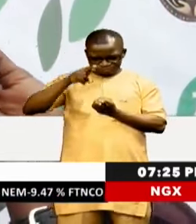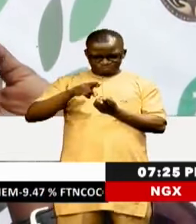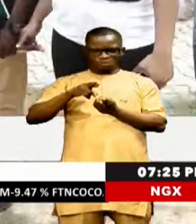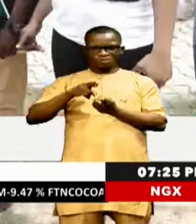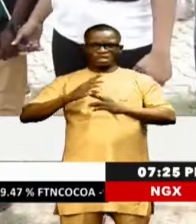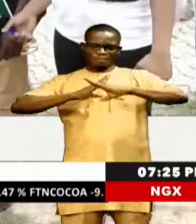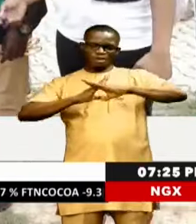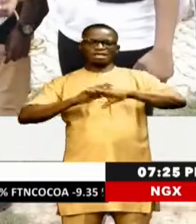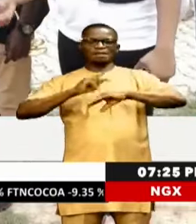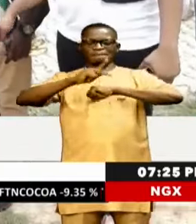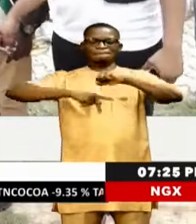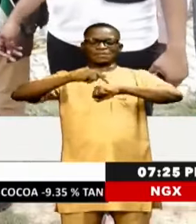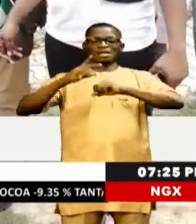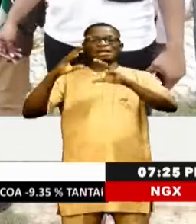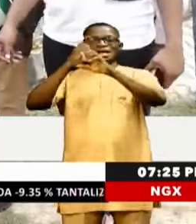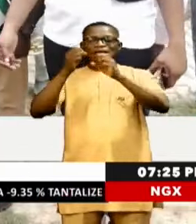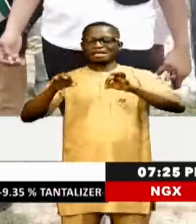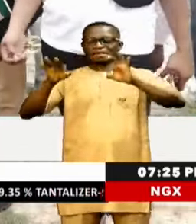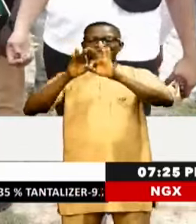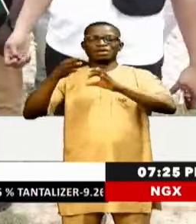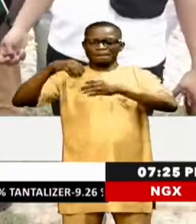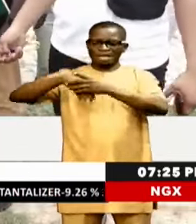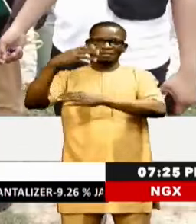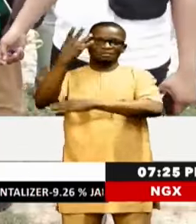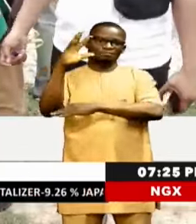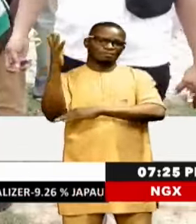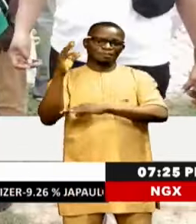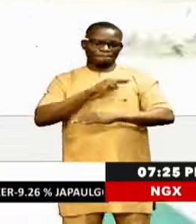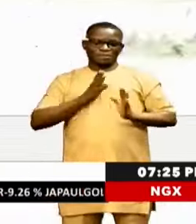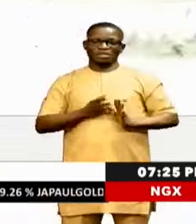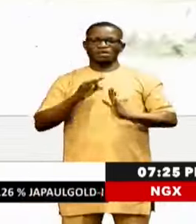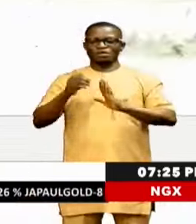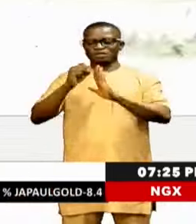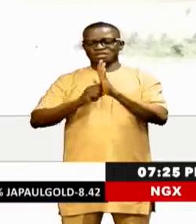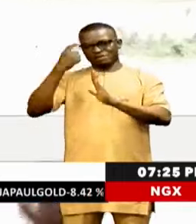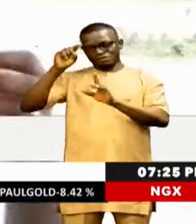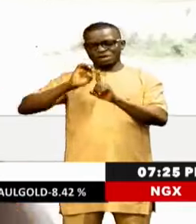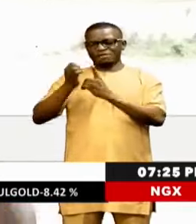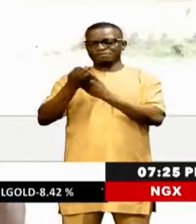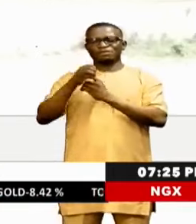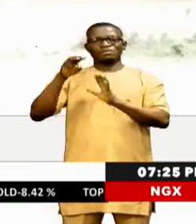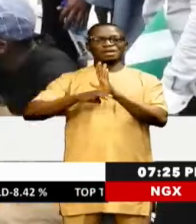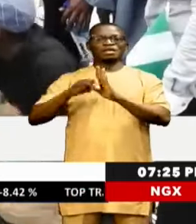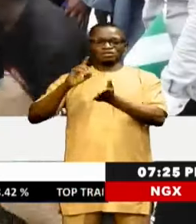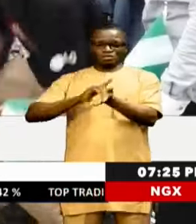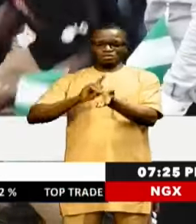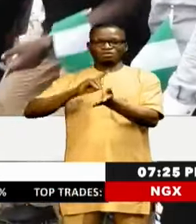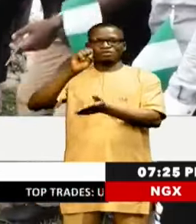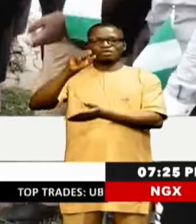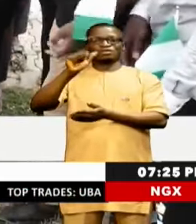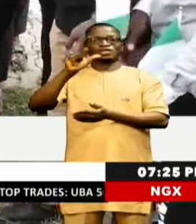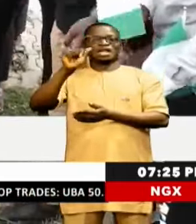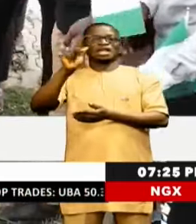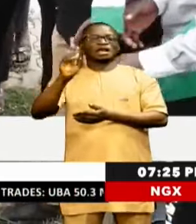planet. Highlighting the importance of trees, Minister of State for Environment, Dr. Isiaq Adekunle Salako, said this